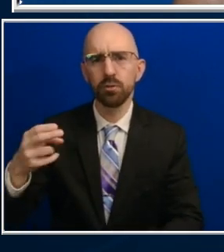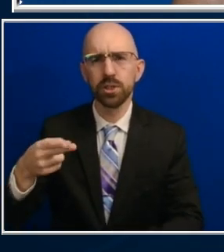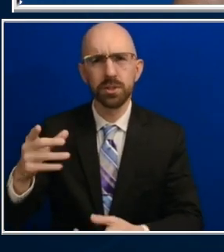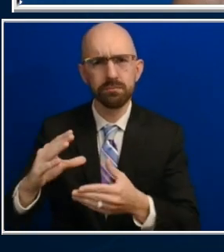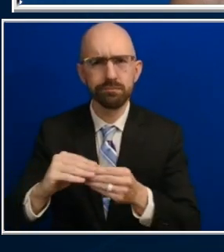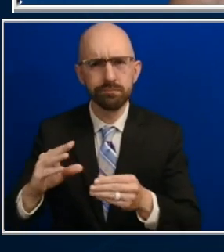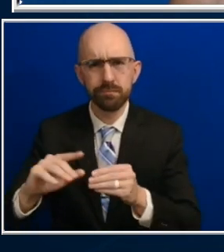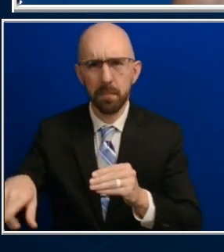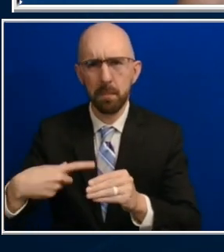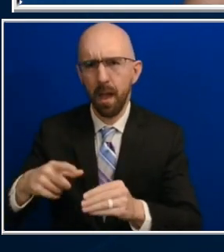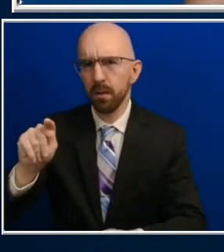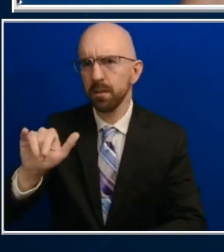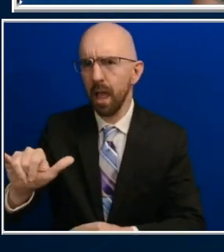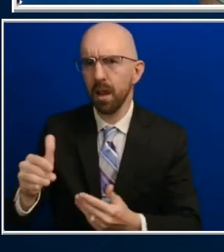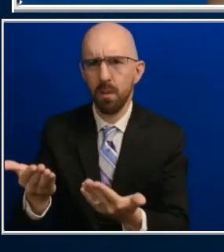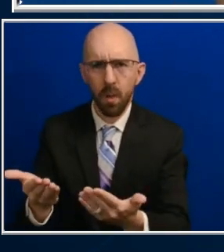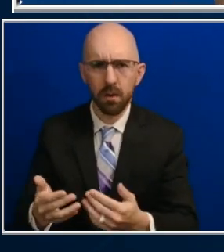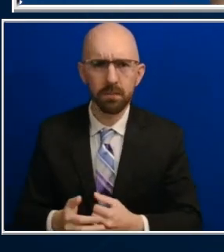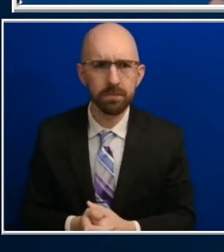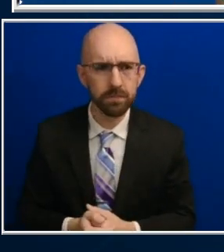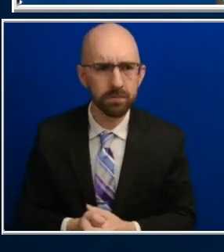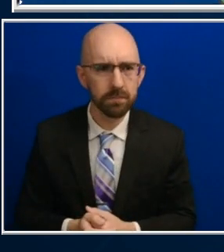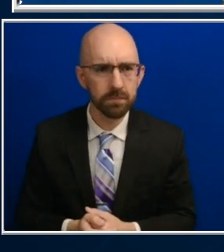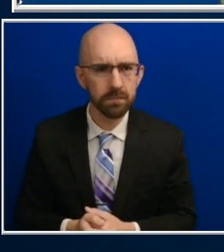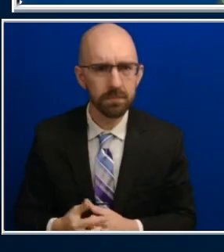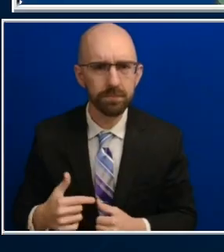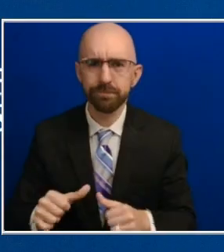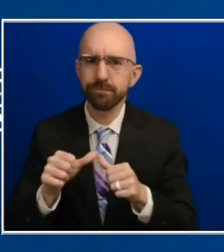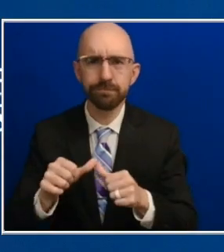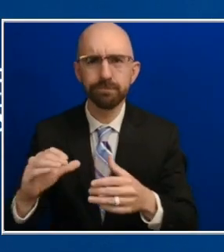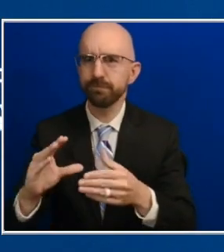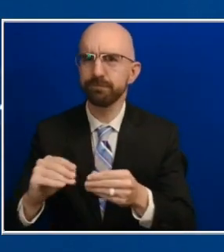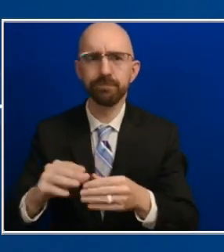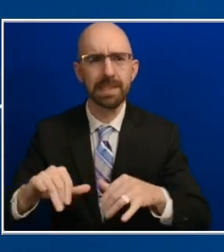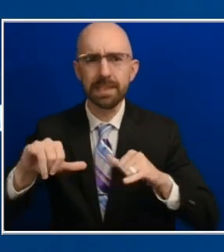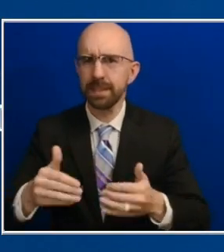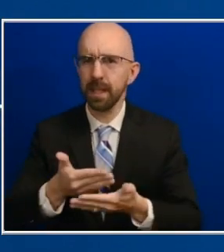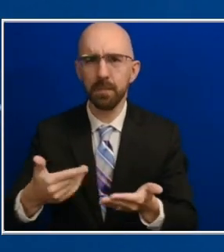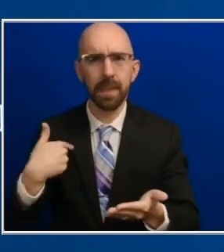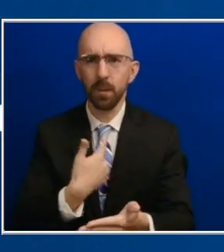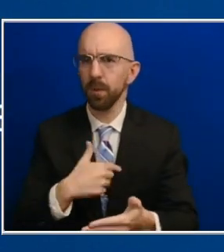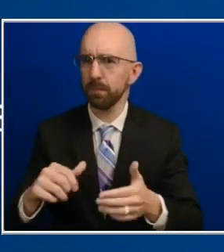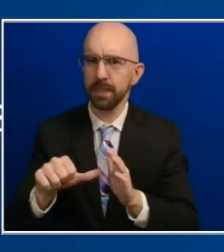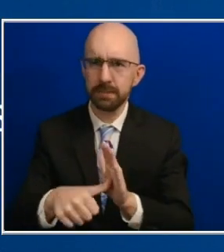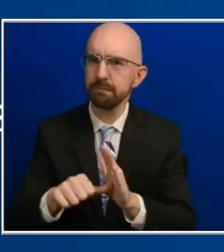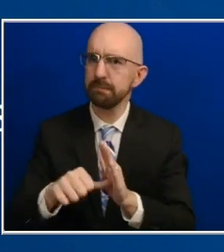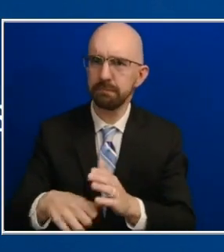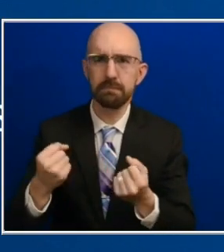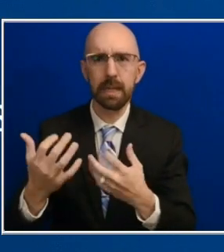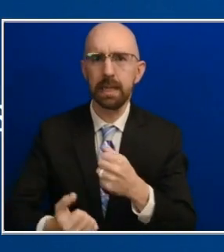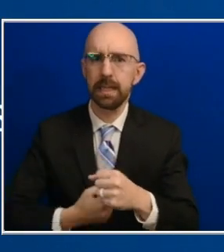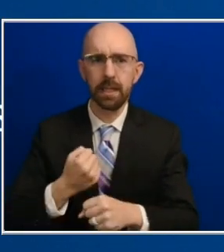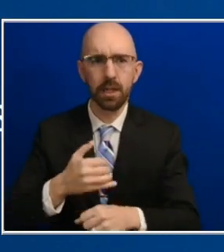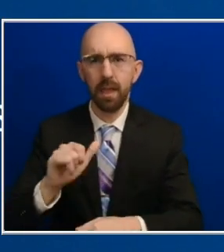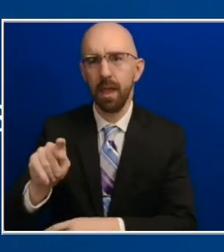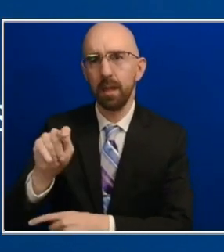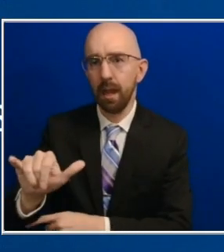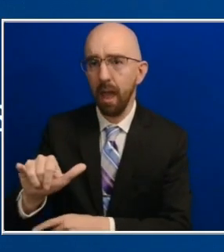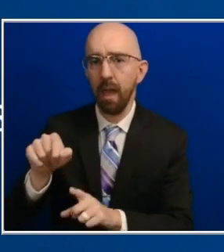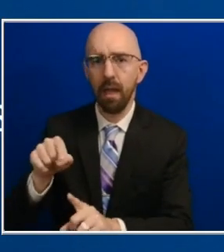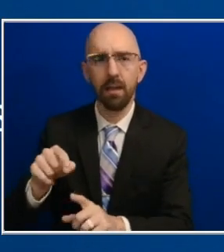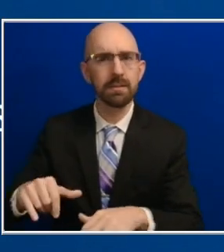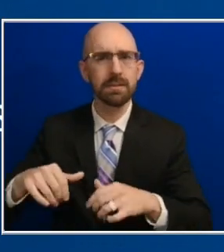Tylenol? We are continuing to tell them the same thing that we've been telling them for years, that Tylenol is the